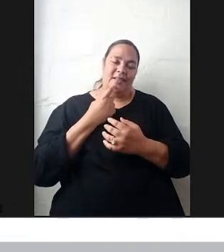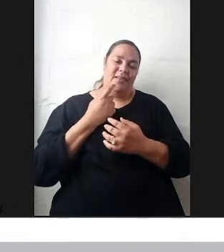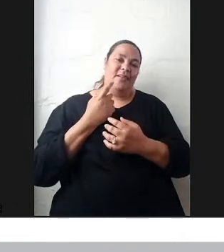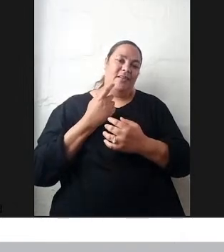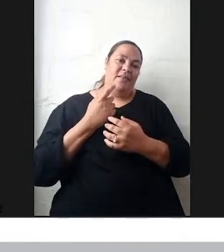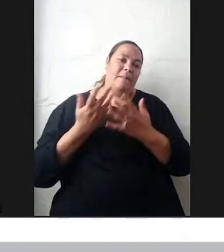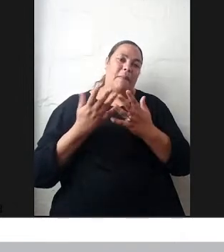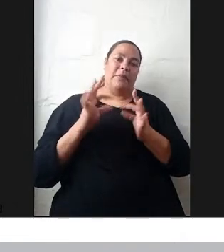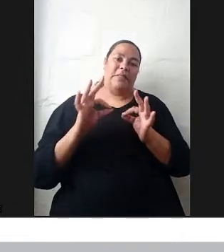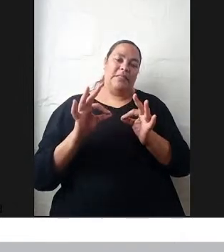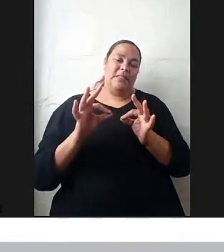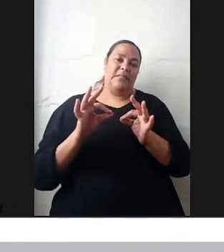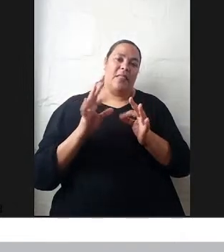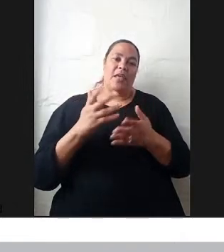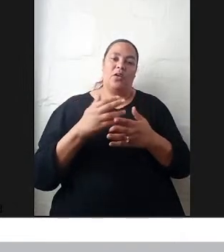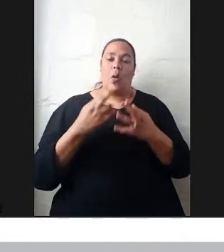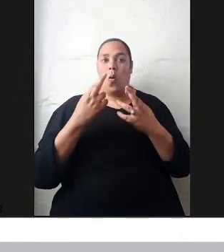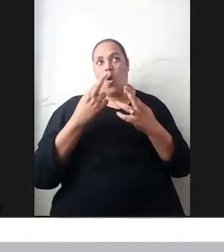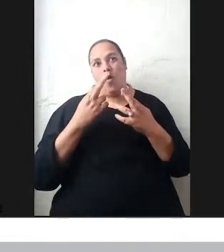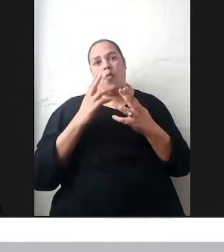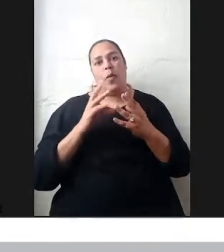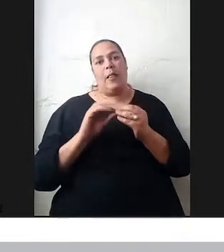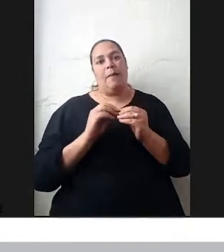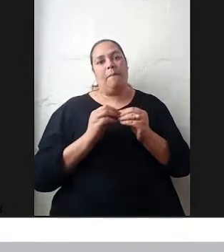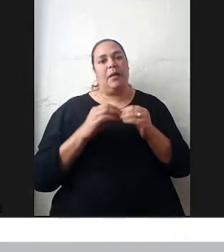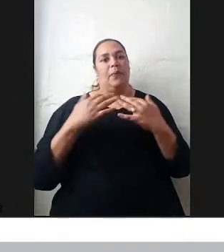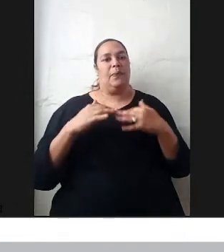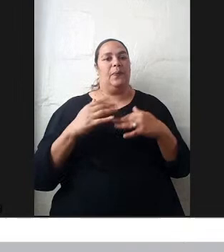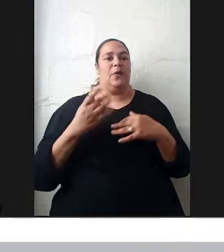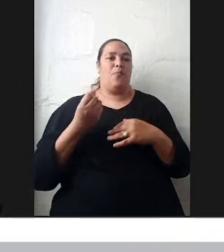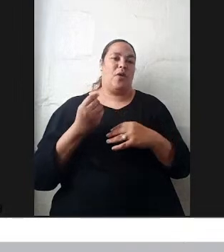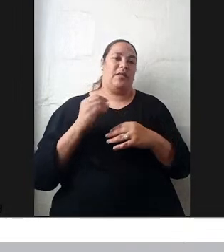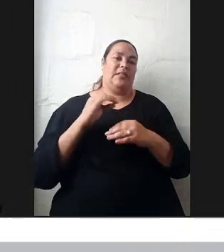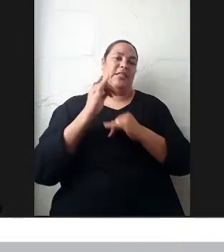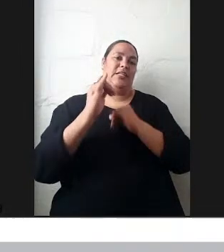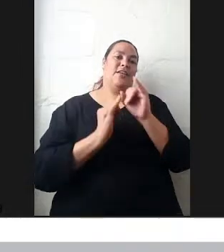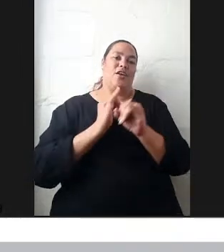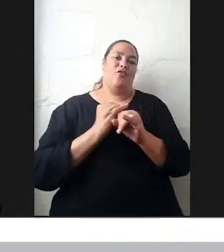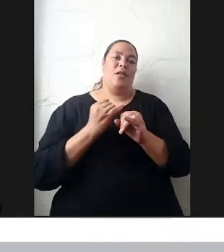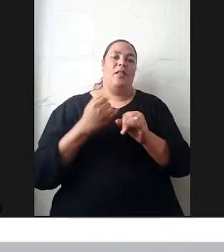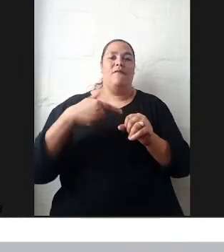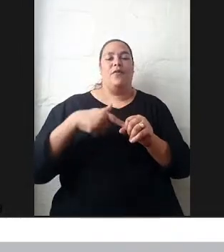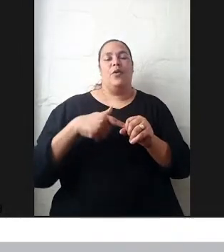which will hopefully fetch a premium price on the international steel market, because